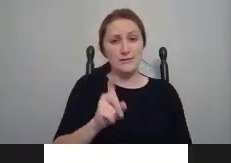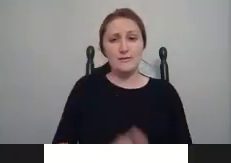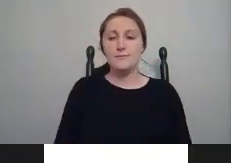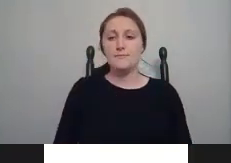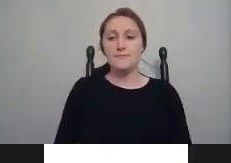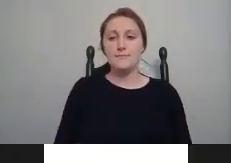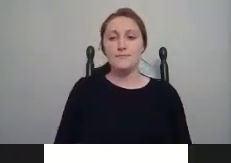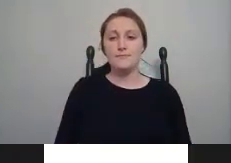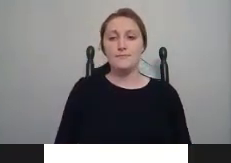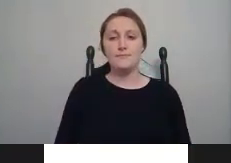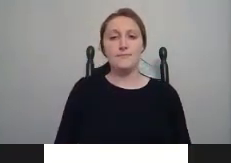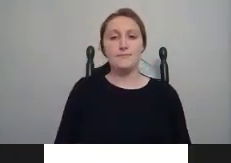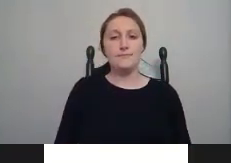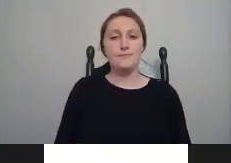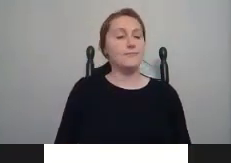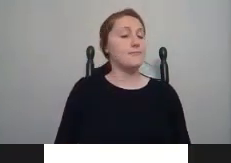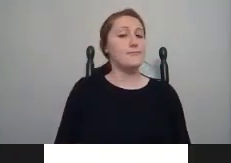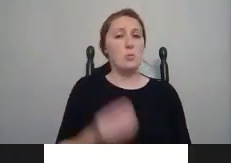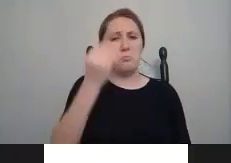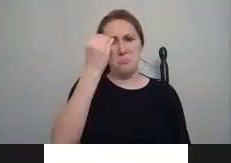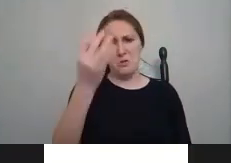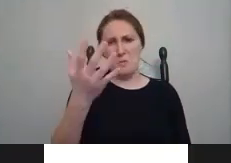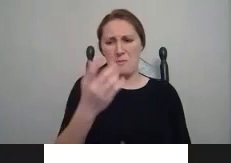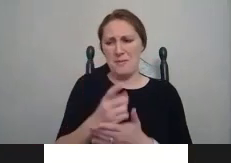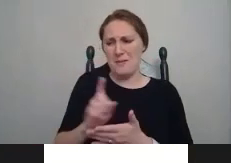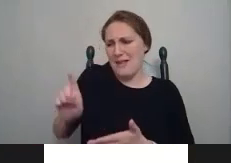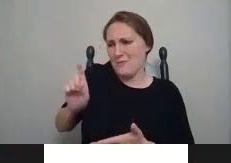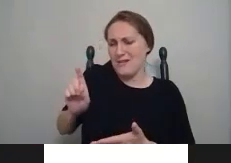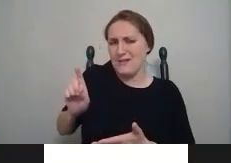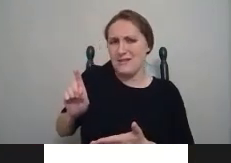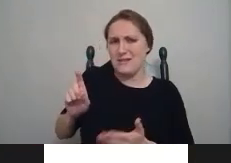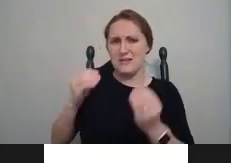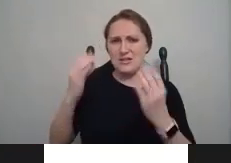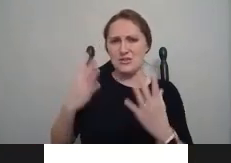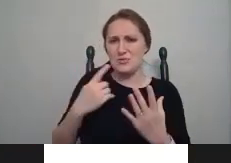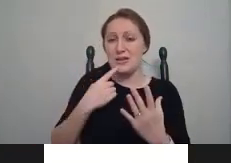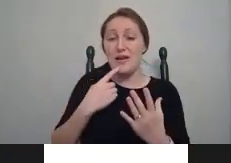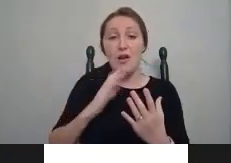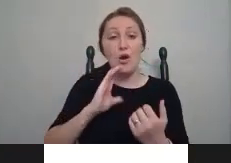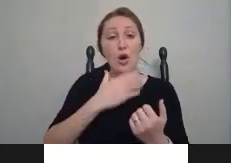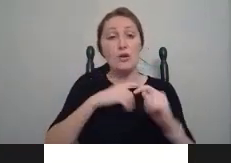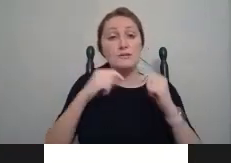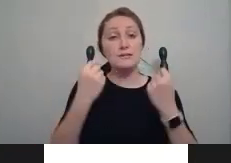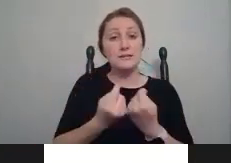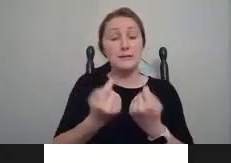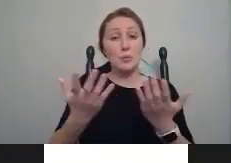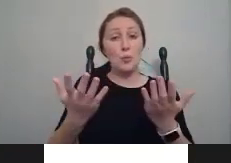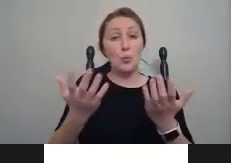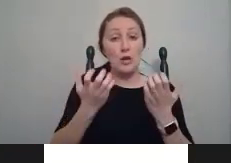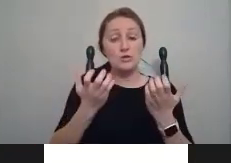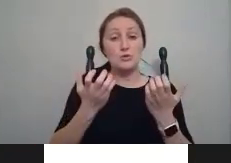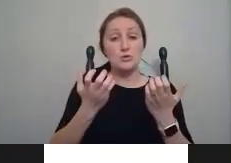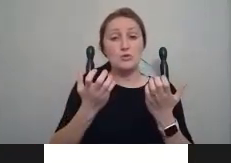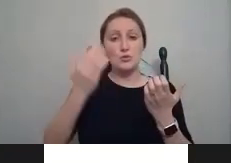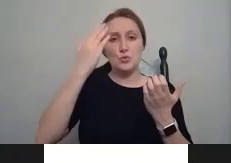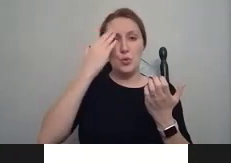got an email earlier in the week, maybe last week, saying a teacher said, our team wants to know